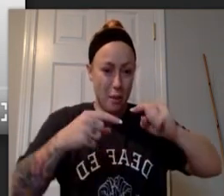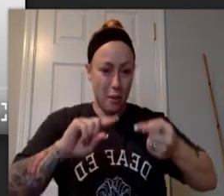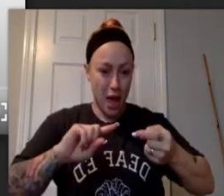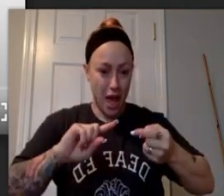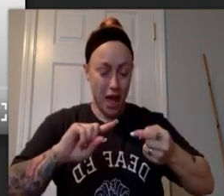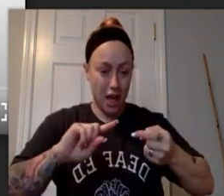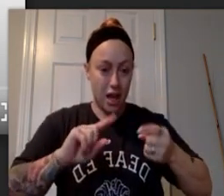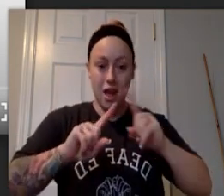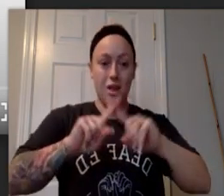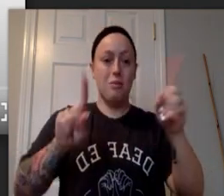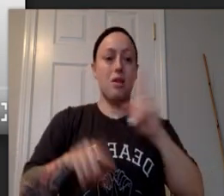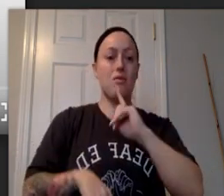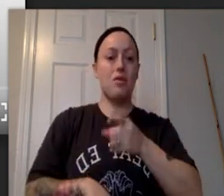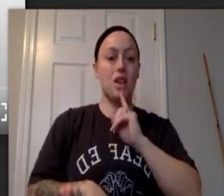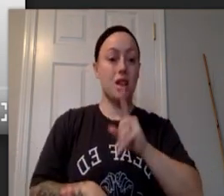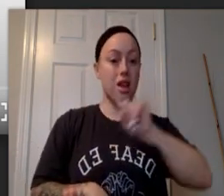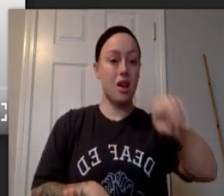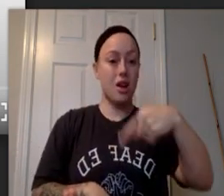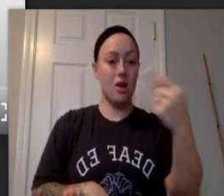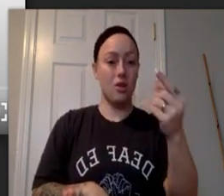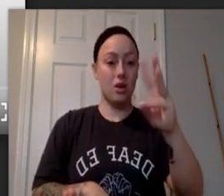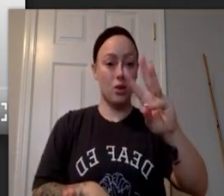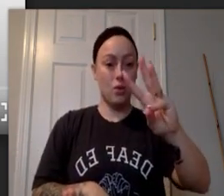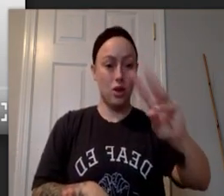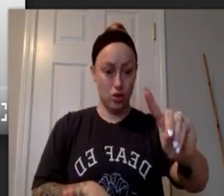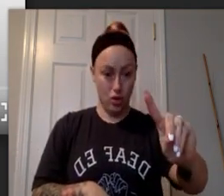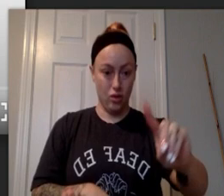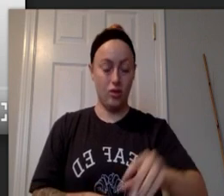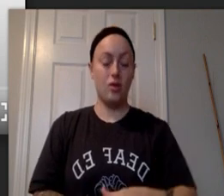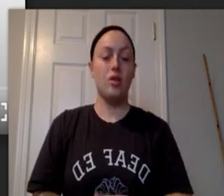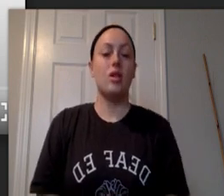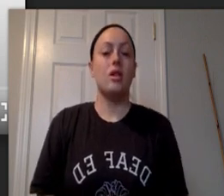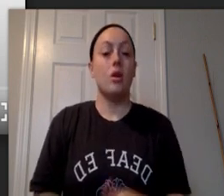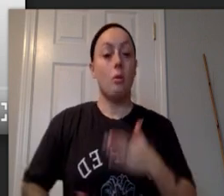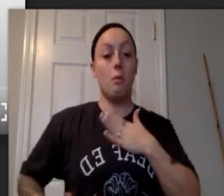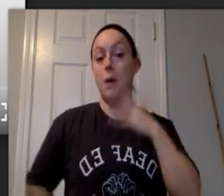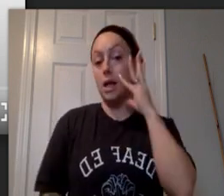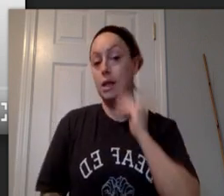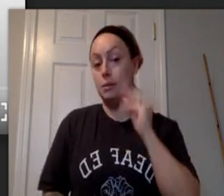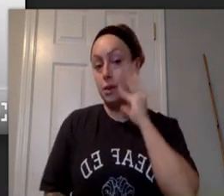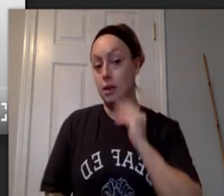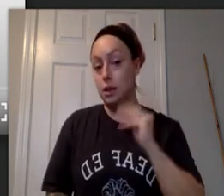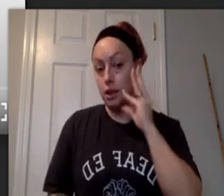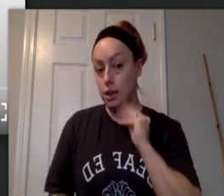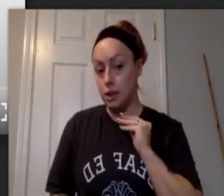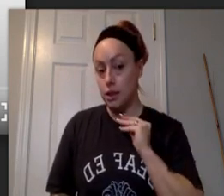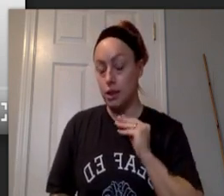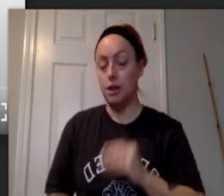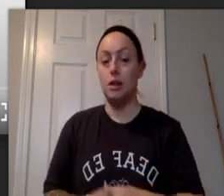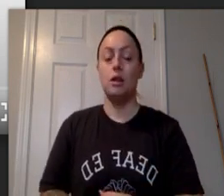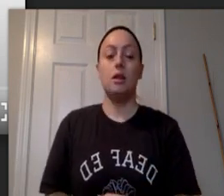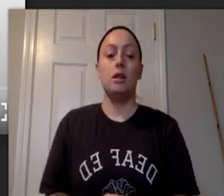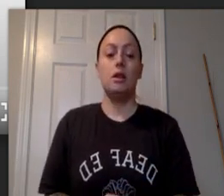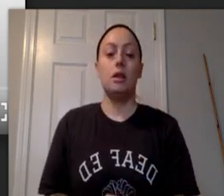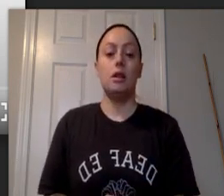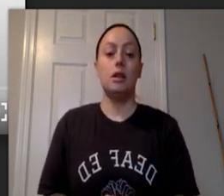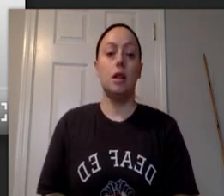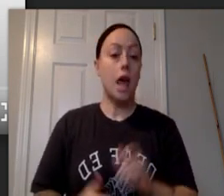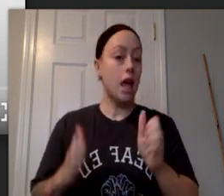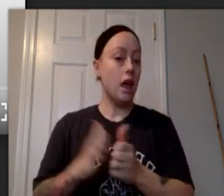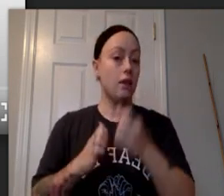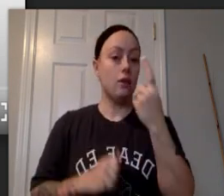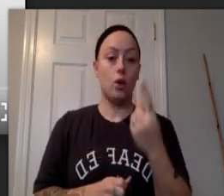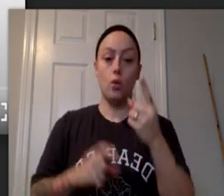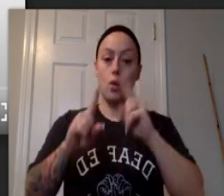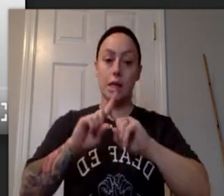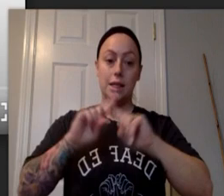for pain when in reality, and this is my experience, so values are being passed because again, every body is different, but